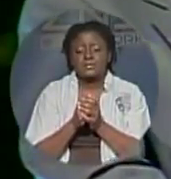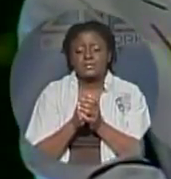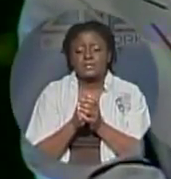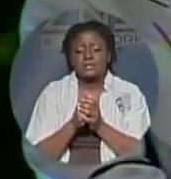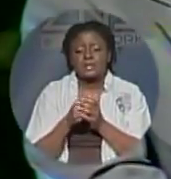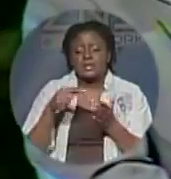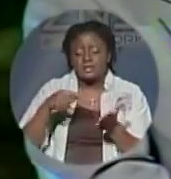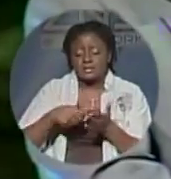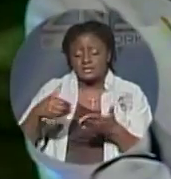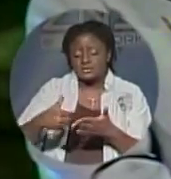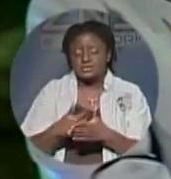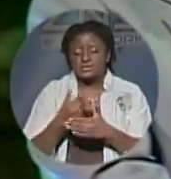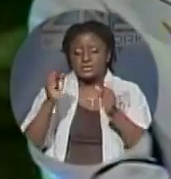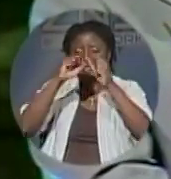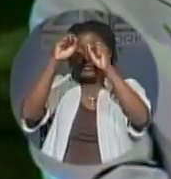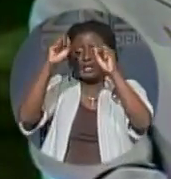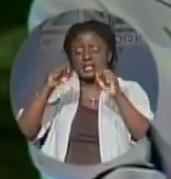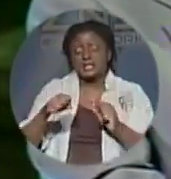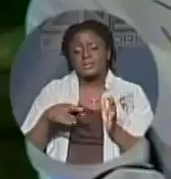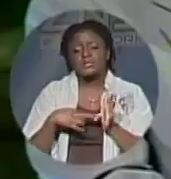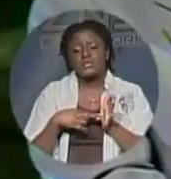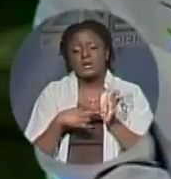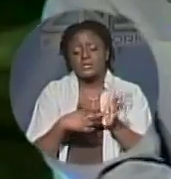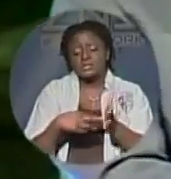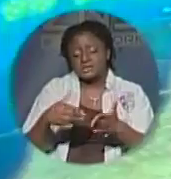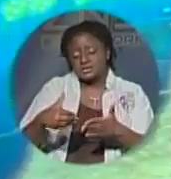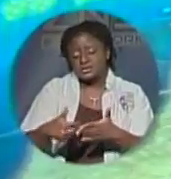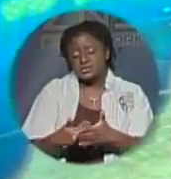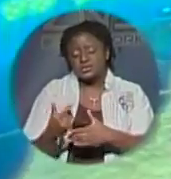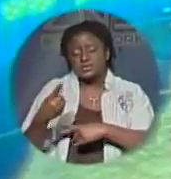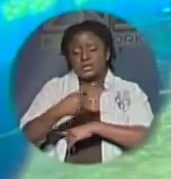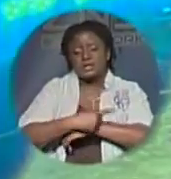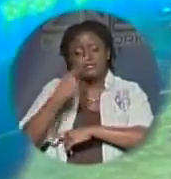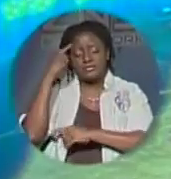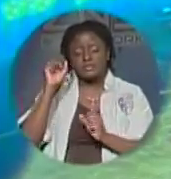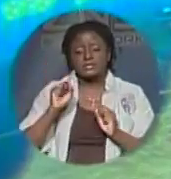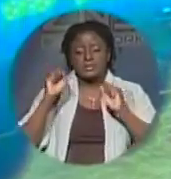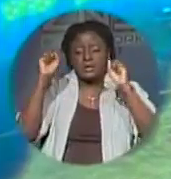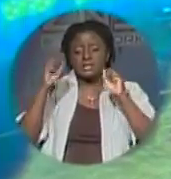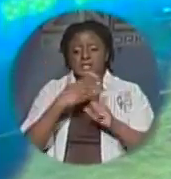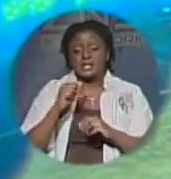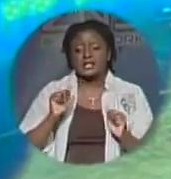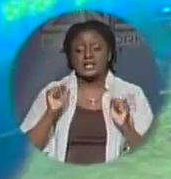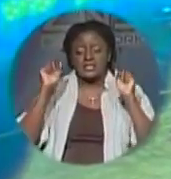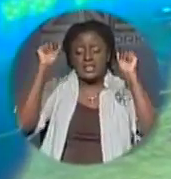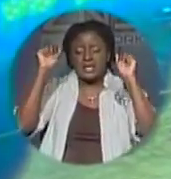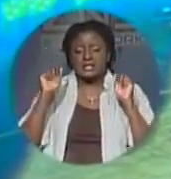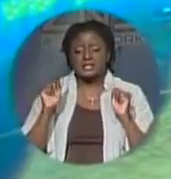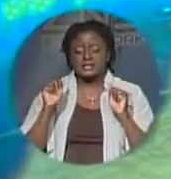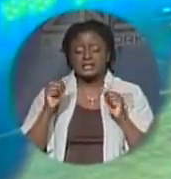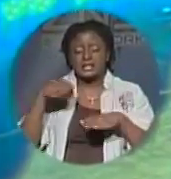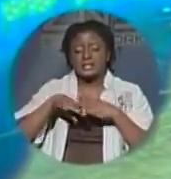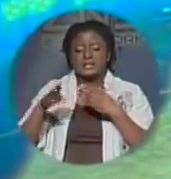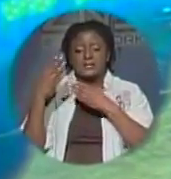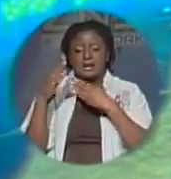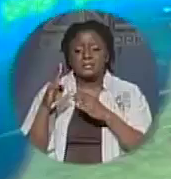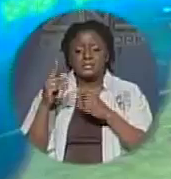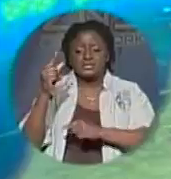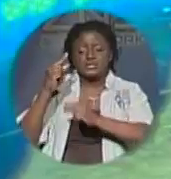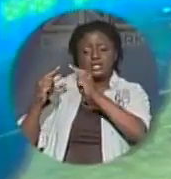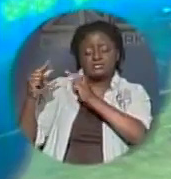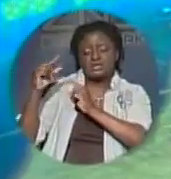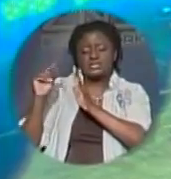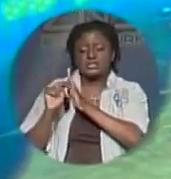to come represents a new day for sports and athletics in the Bahamas. Generations of young Bahamians